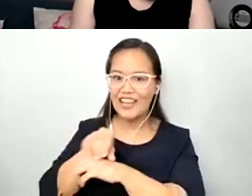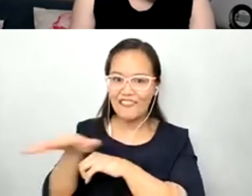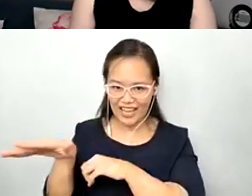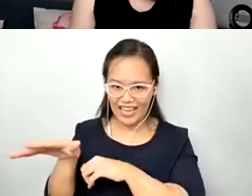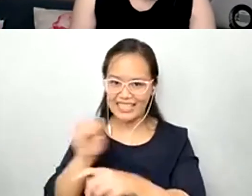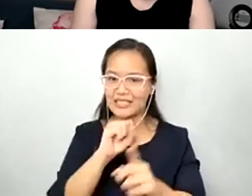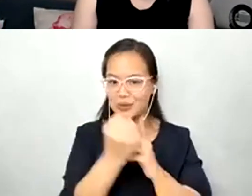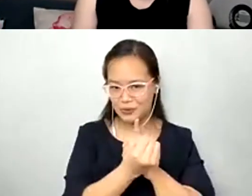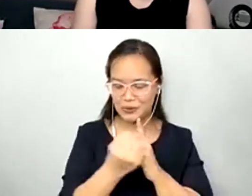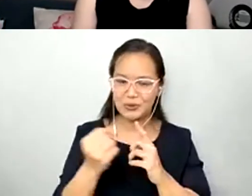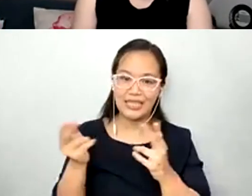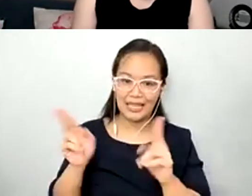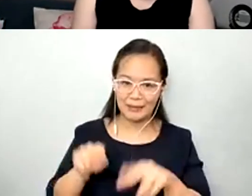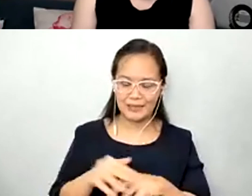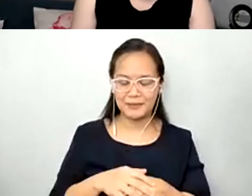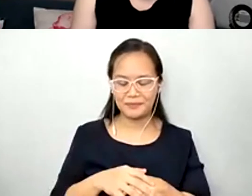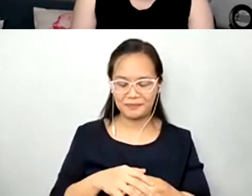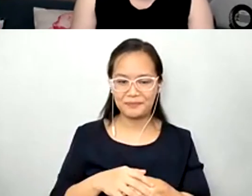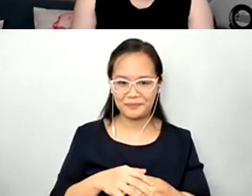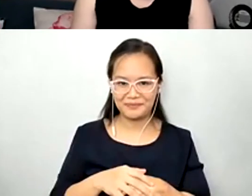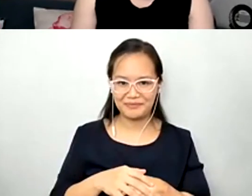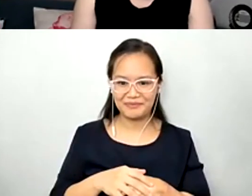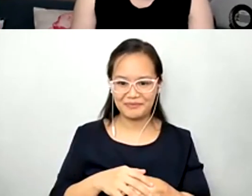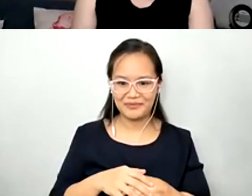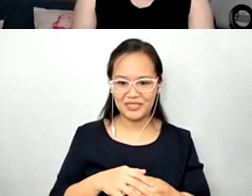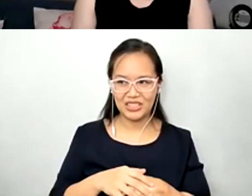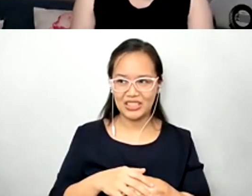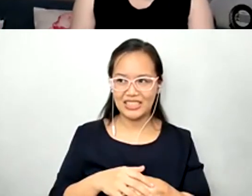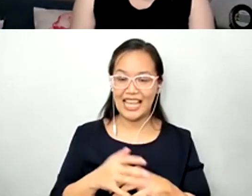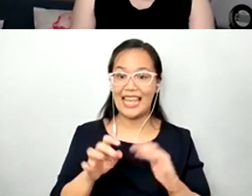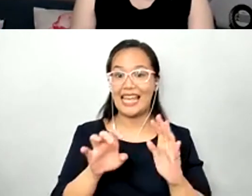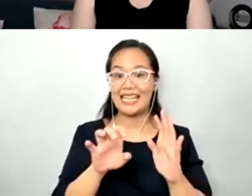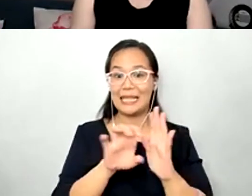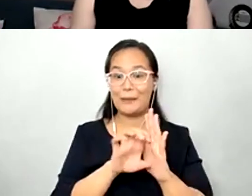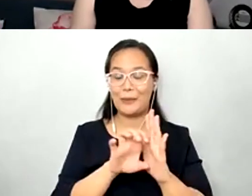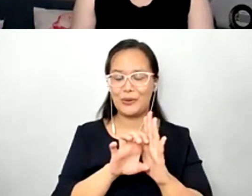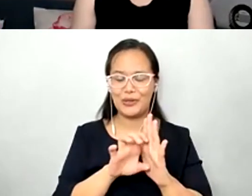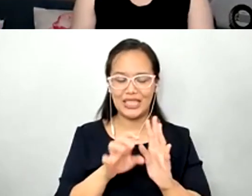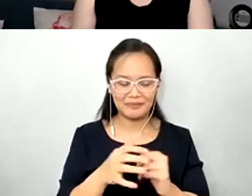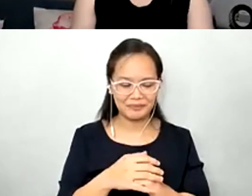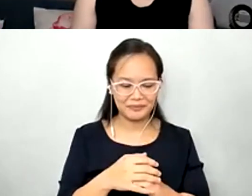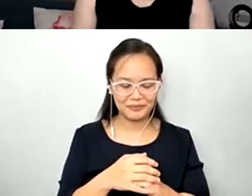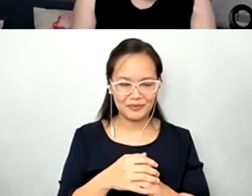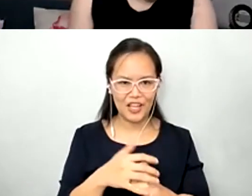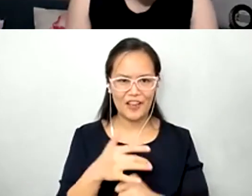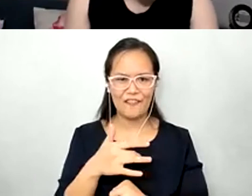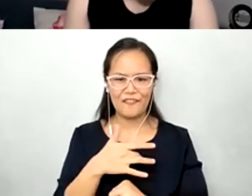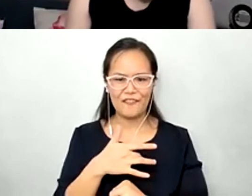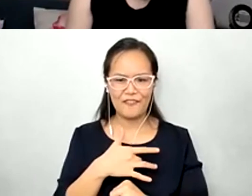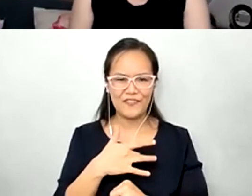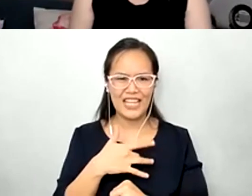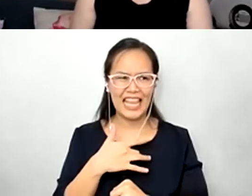situation. Mm-hmm. Yeah. So, for example, limbawa, I feel like quitting my